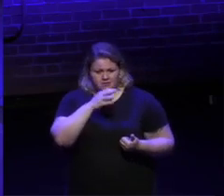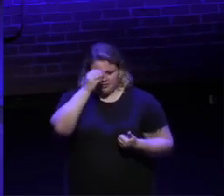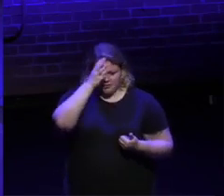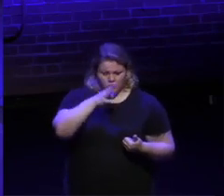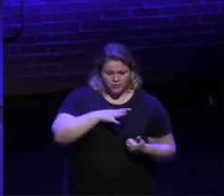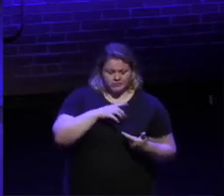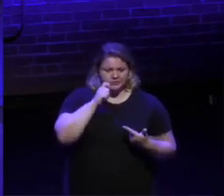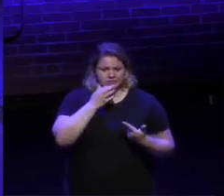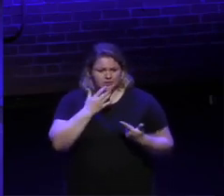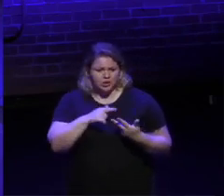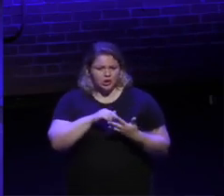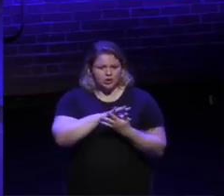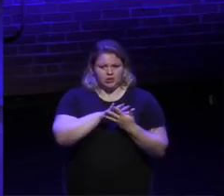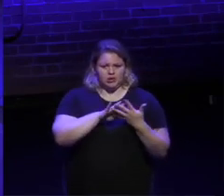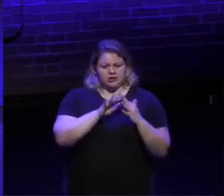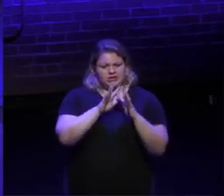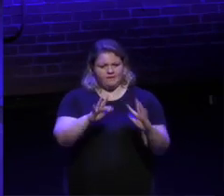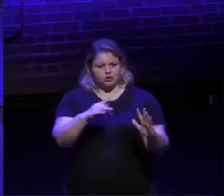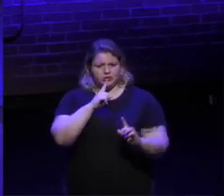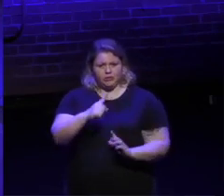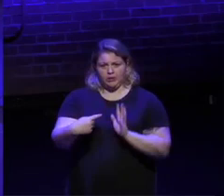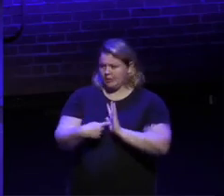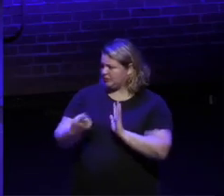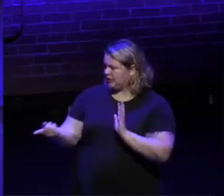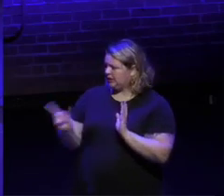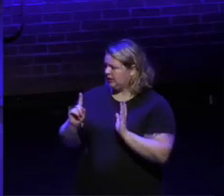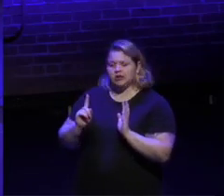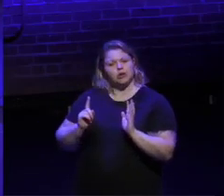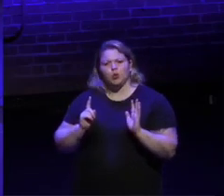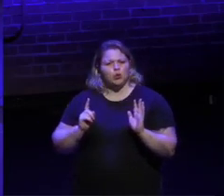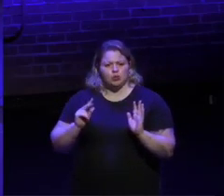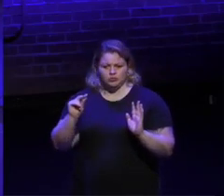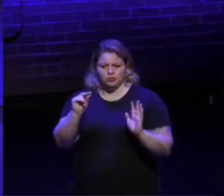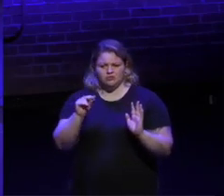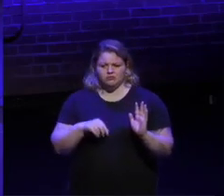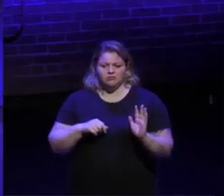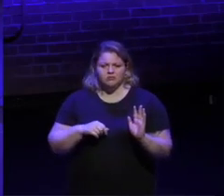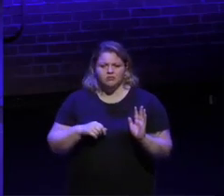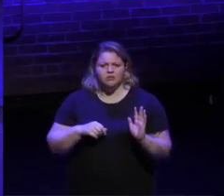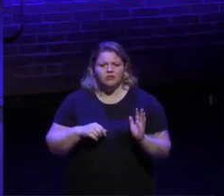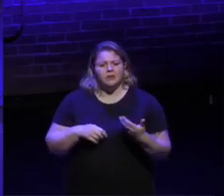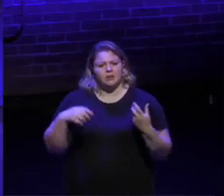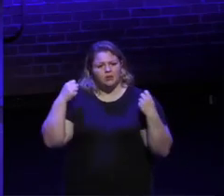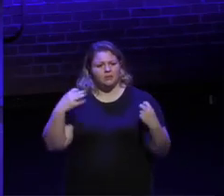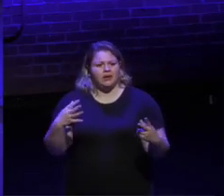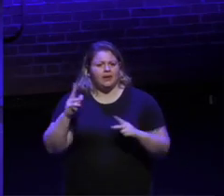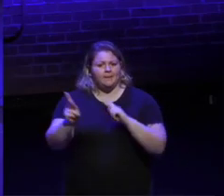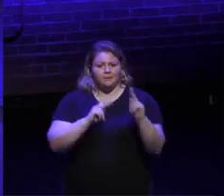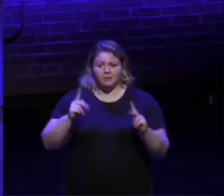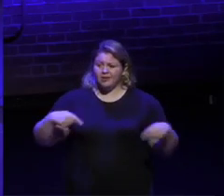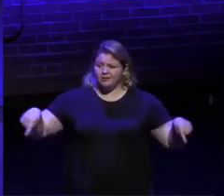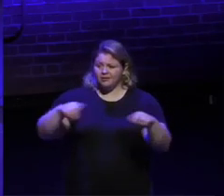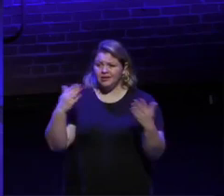of the rich diversity of Massachusetts or of the arts sector. Many, in addition to those of us on stage, there are folks in the room, but